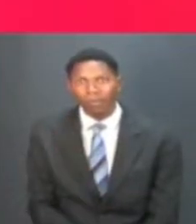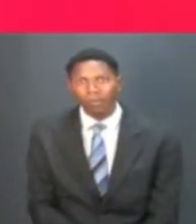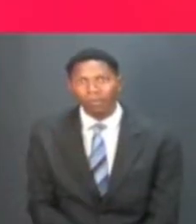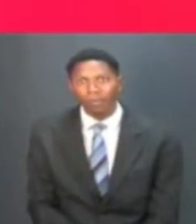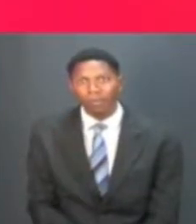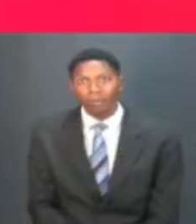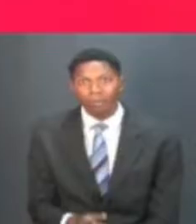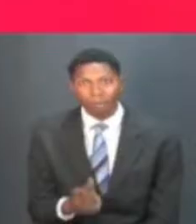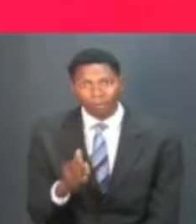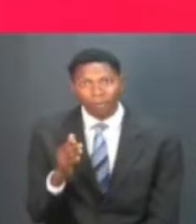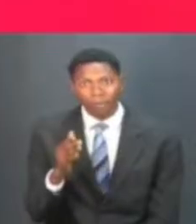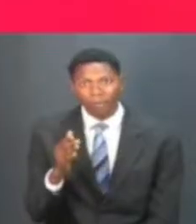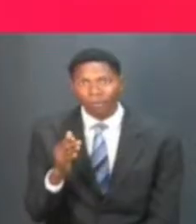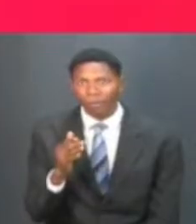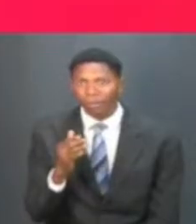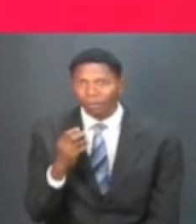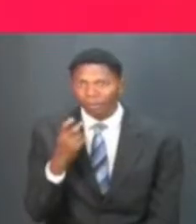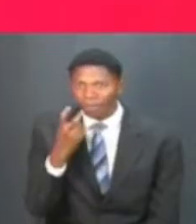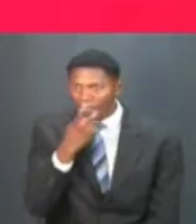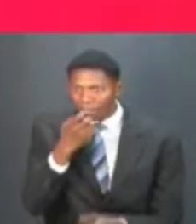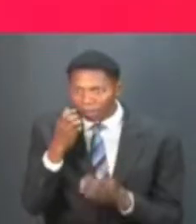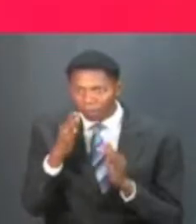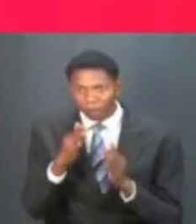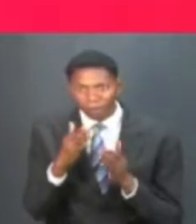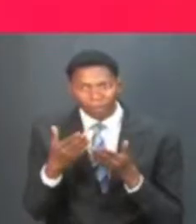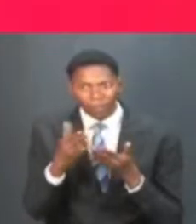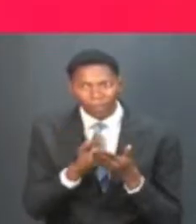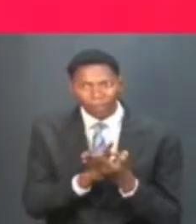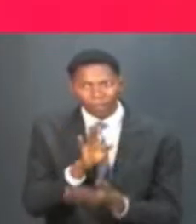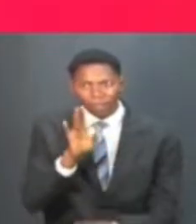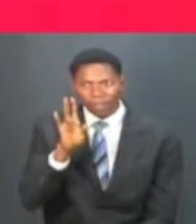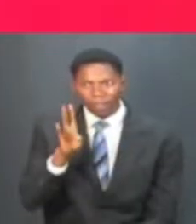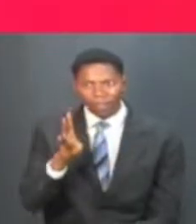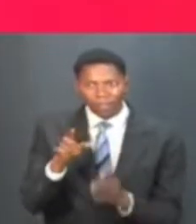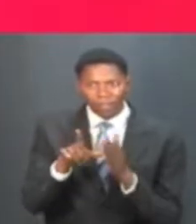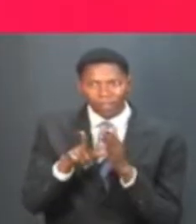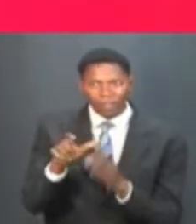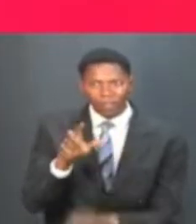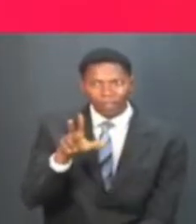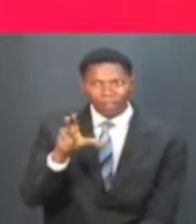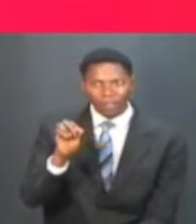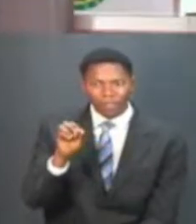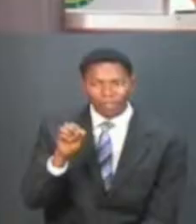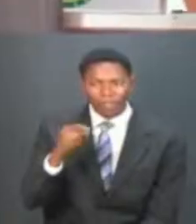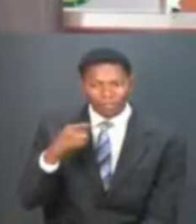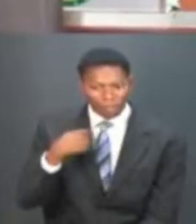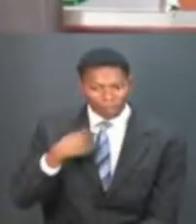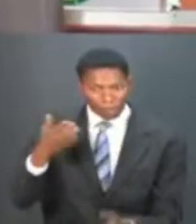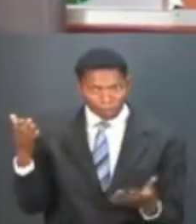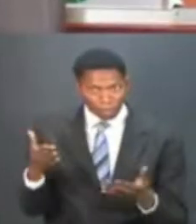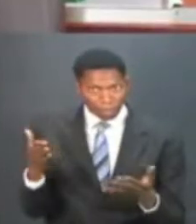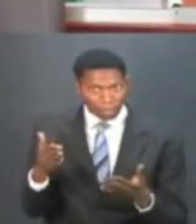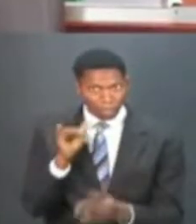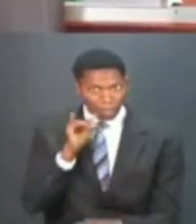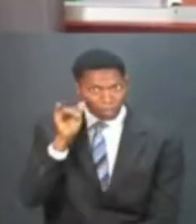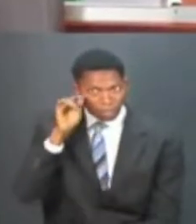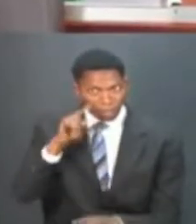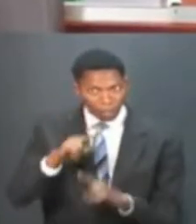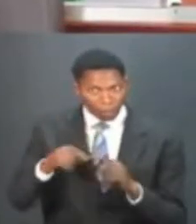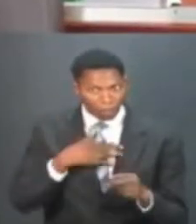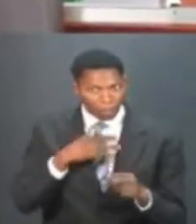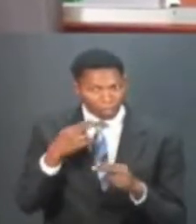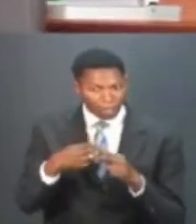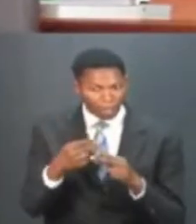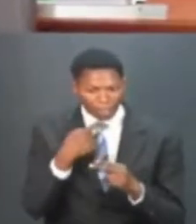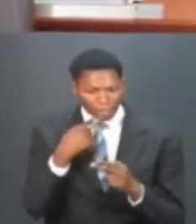Yes. Mr. Speaker, on page 7, item 30, I was present yesterday, but my name is captured